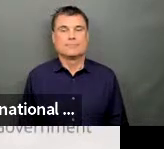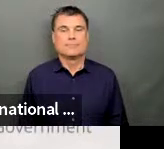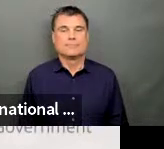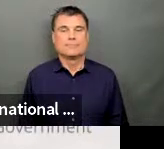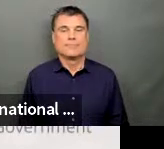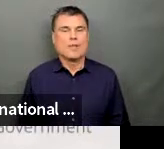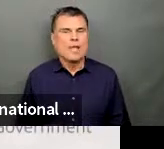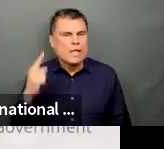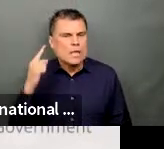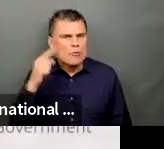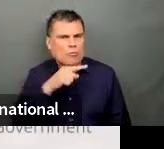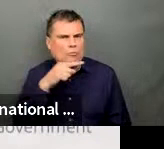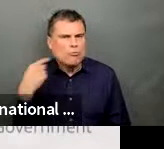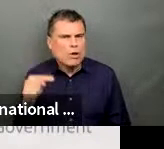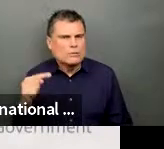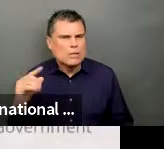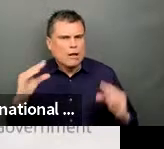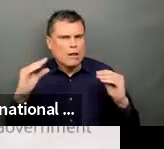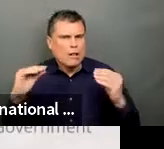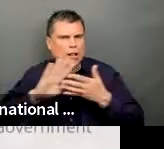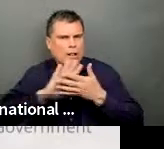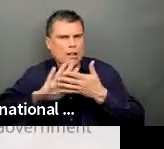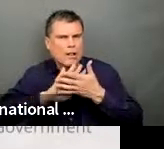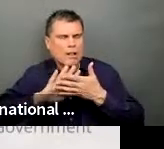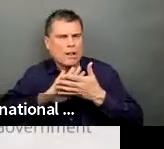in a Russian channel. Give it a second.